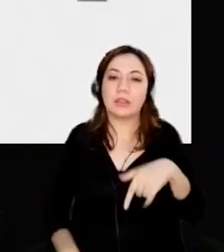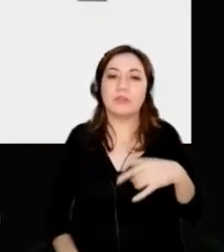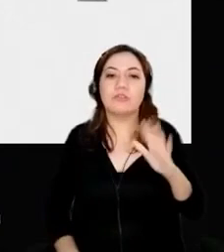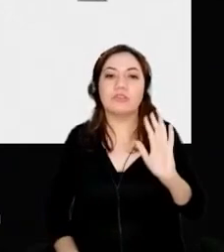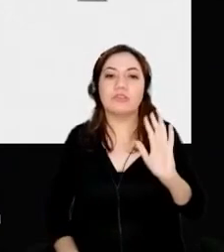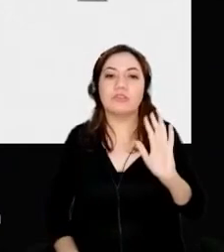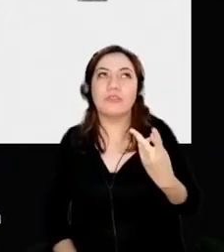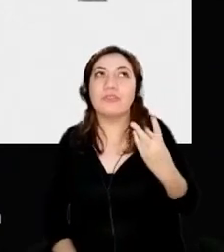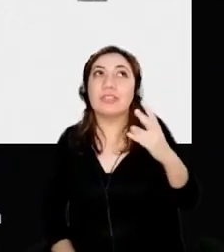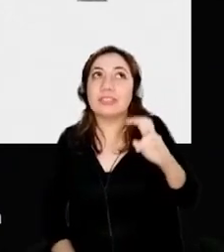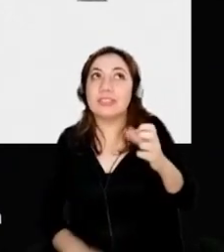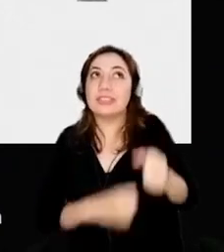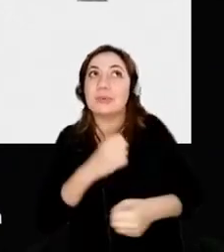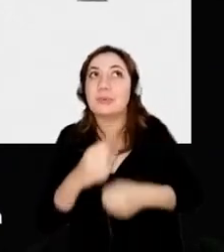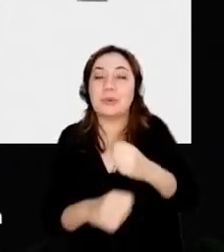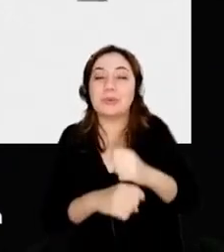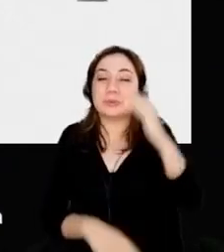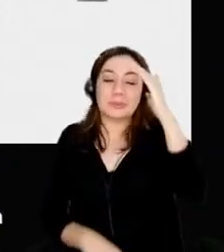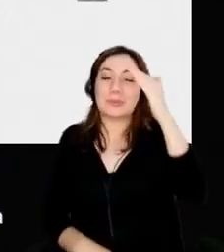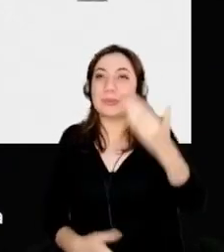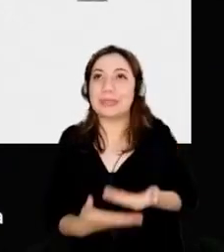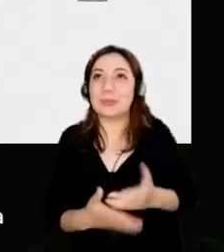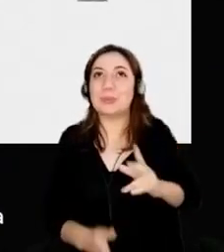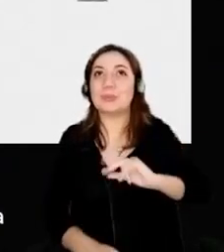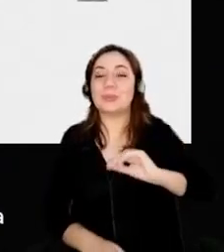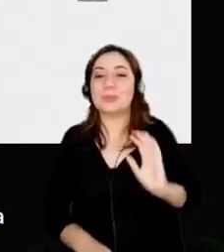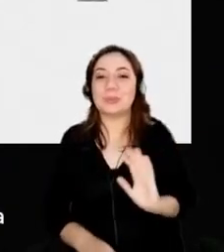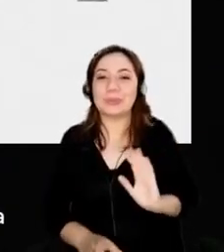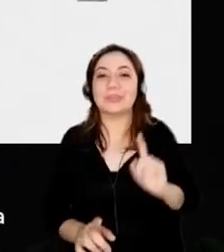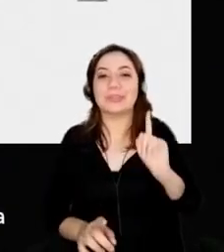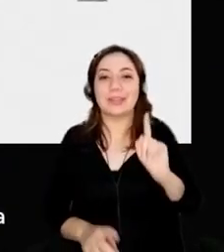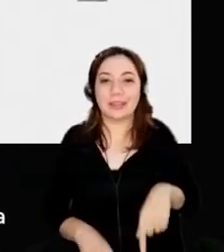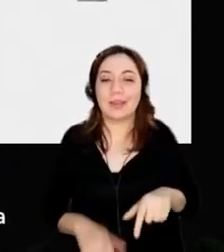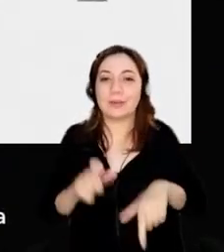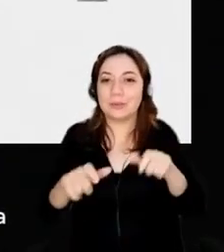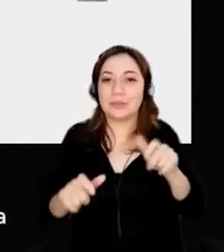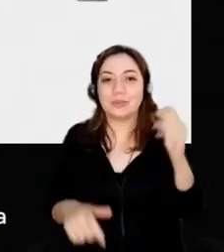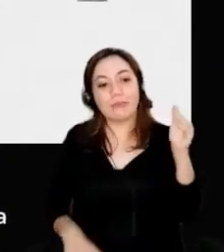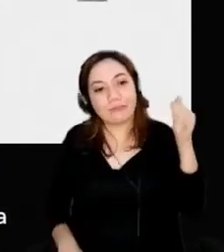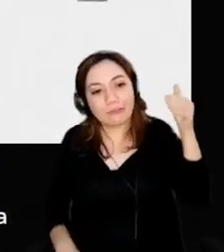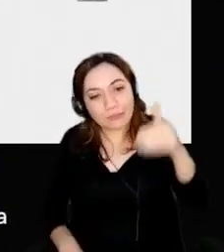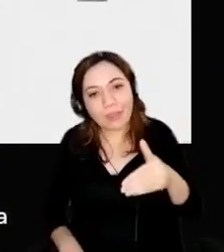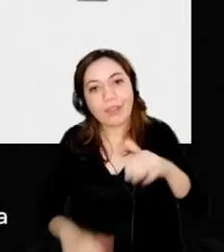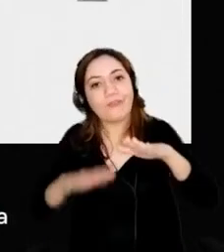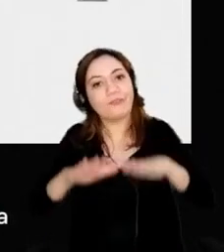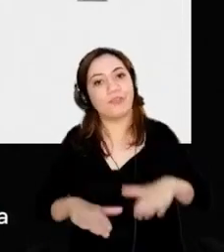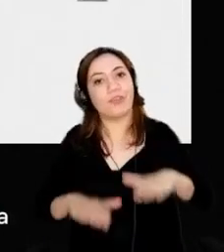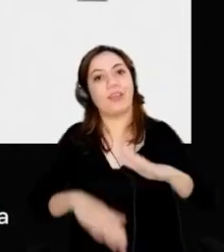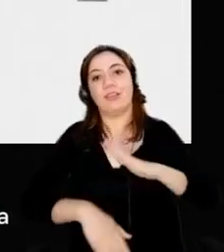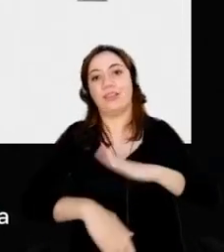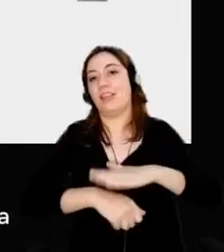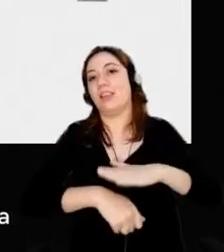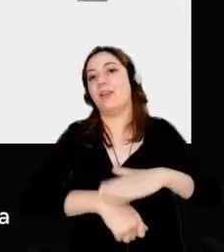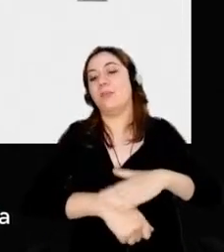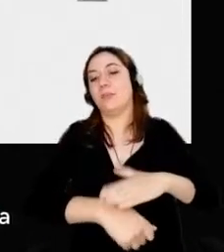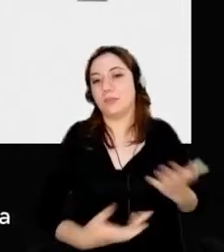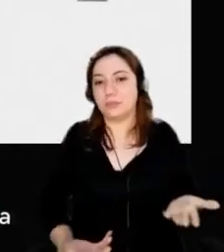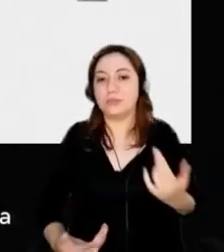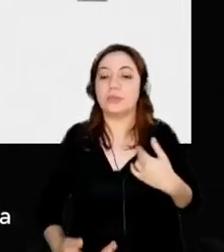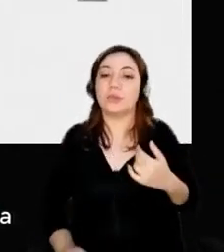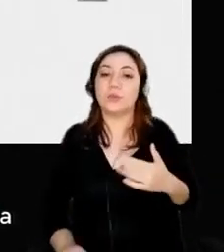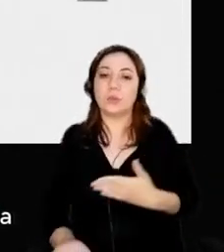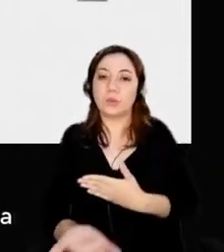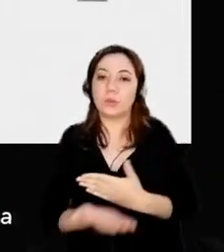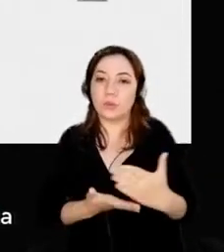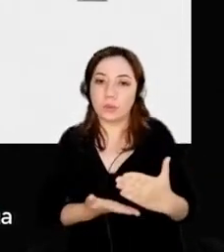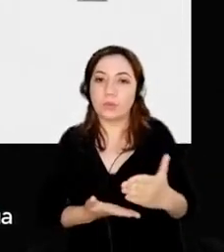but it's a place that people come and they usually stay for quite some time. So I started out working with